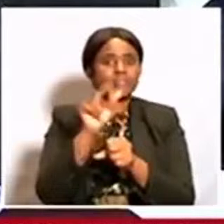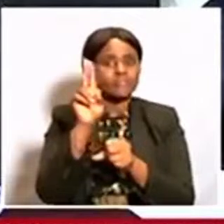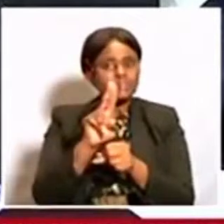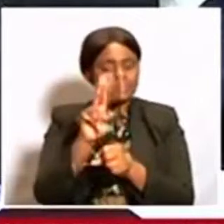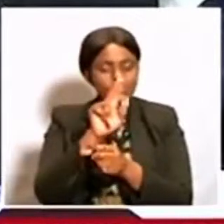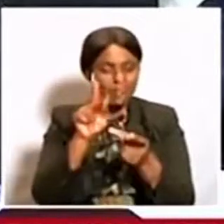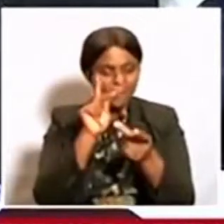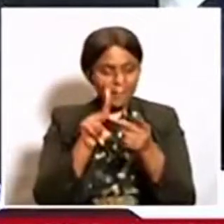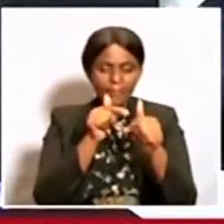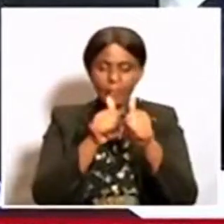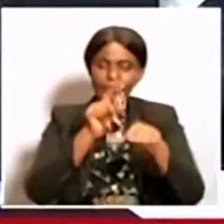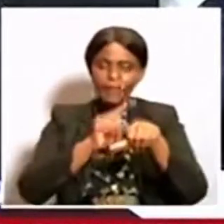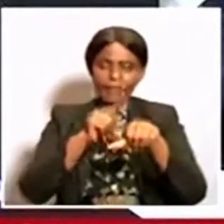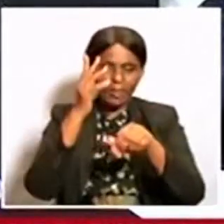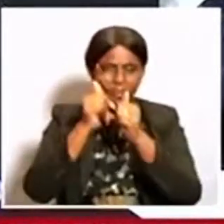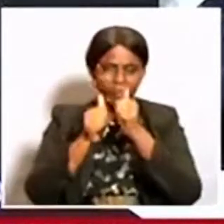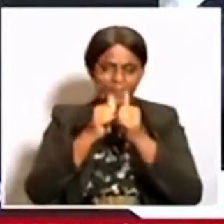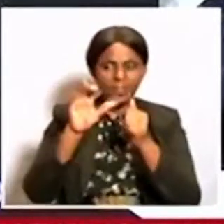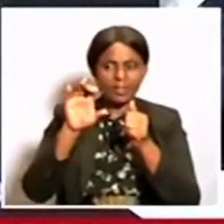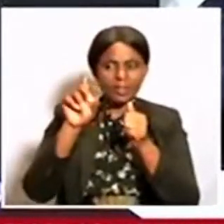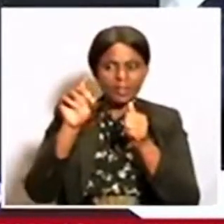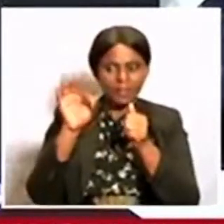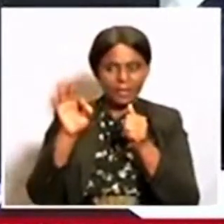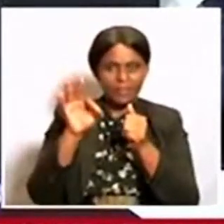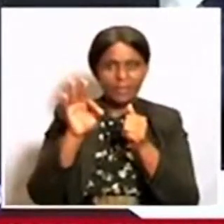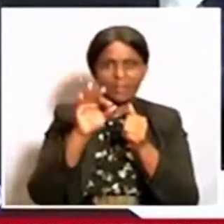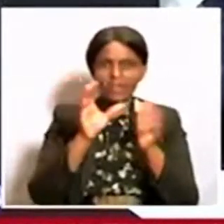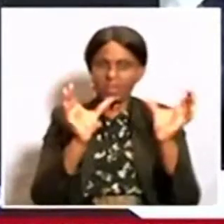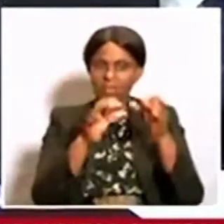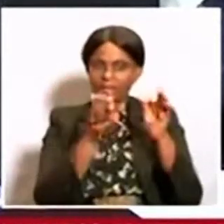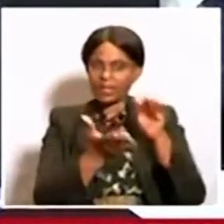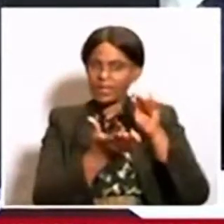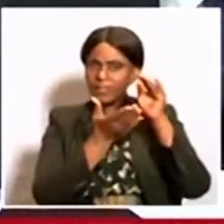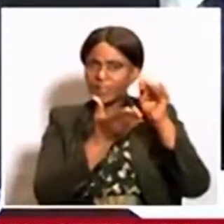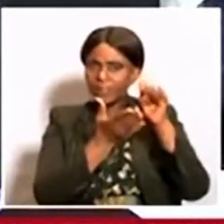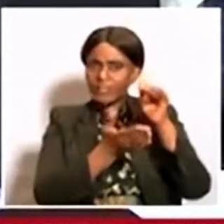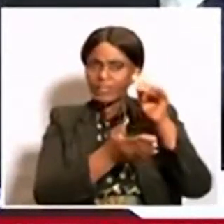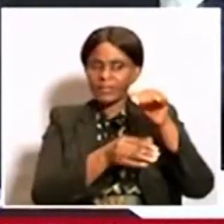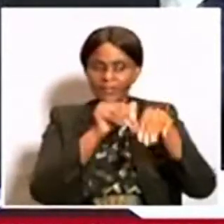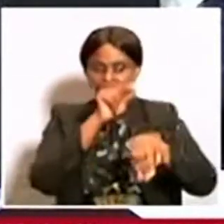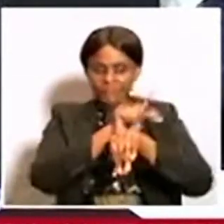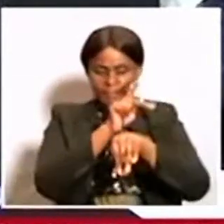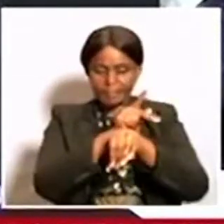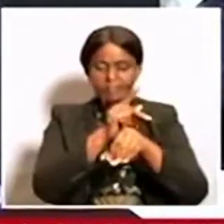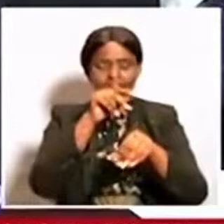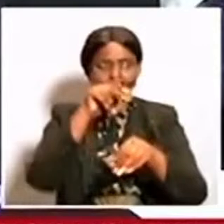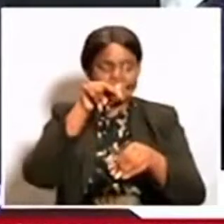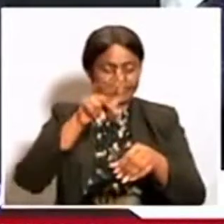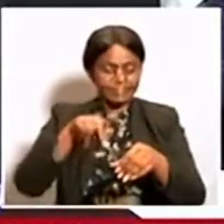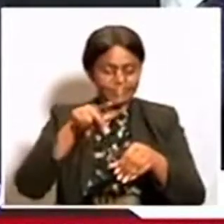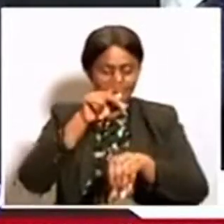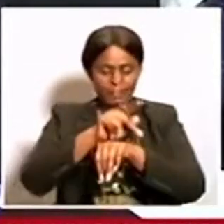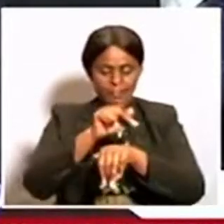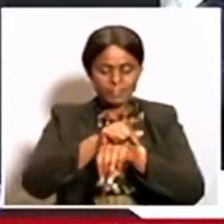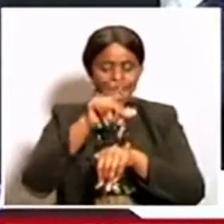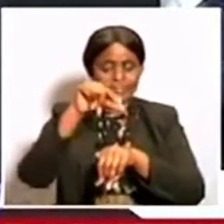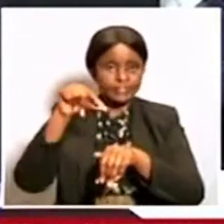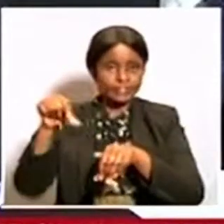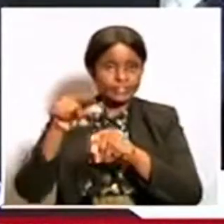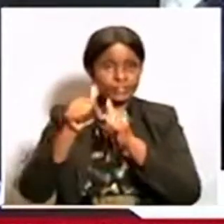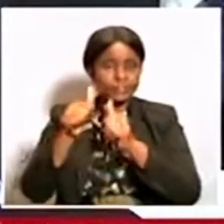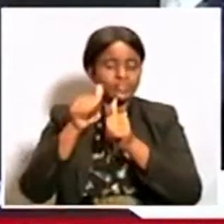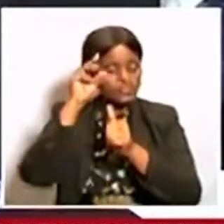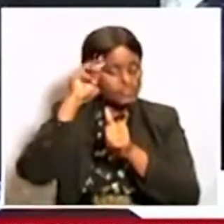in time due to CDF committee allocating funds for projects quarterly in line with the ministry's plan to disperse